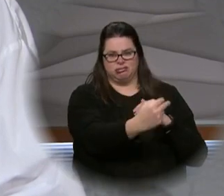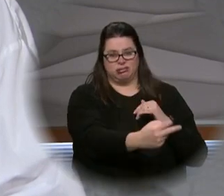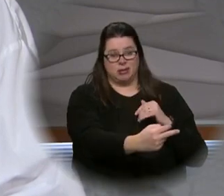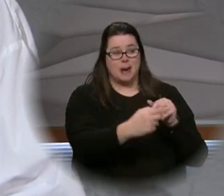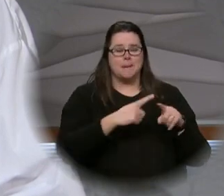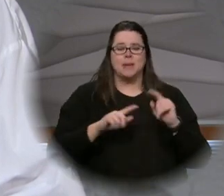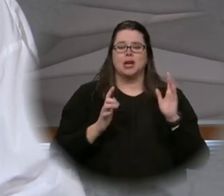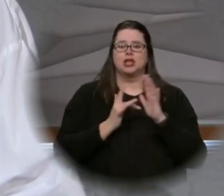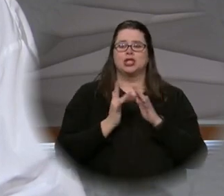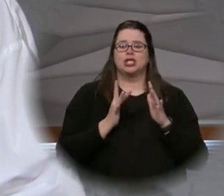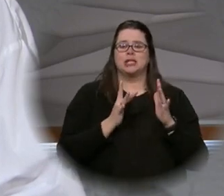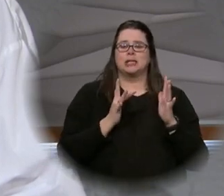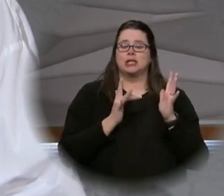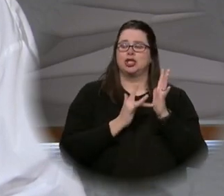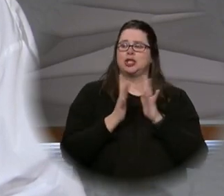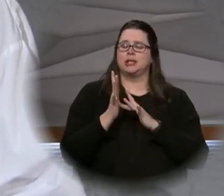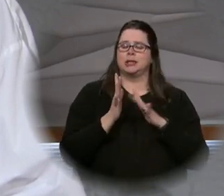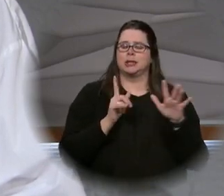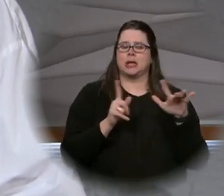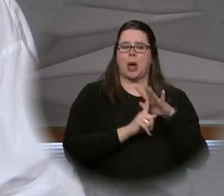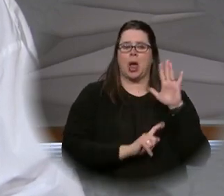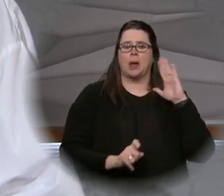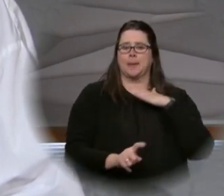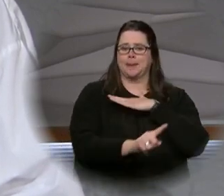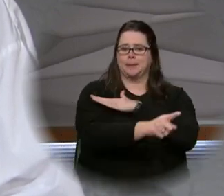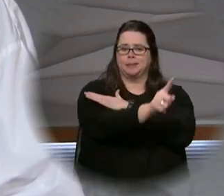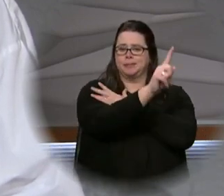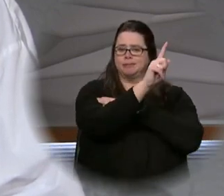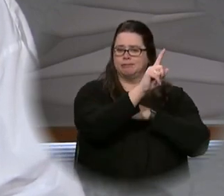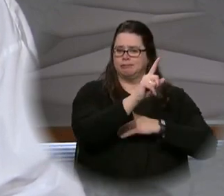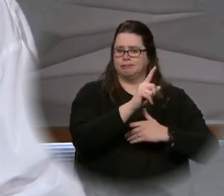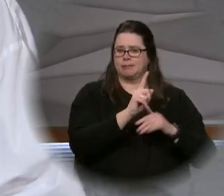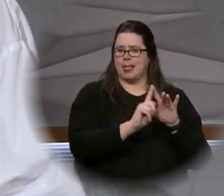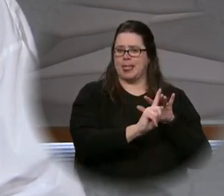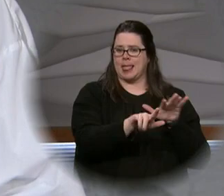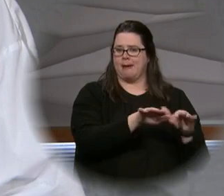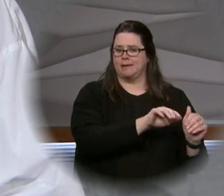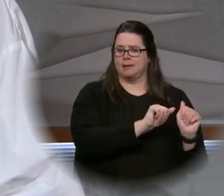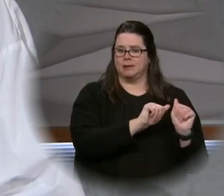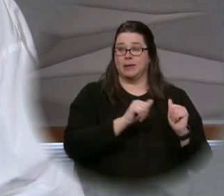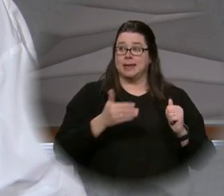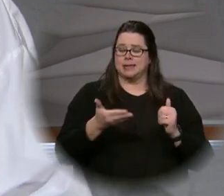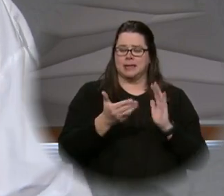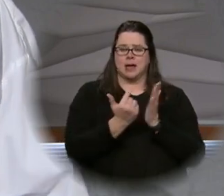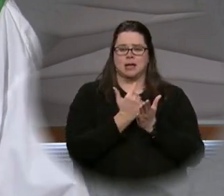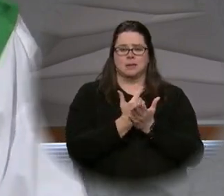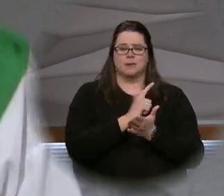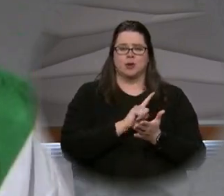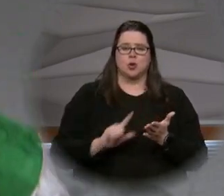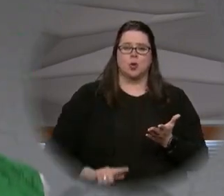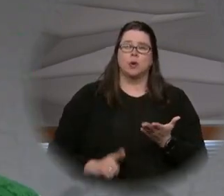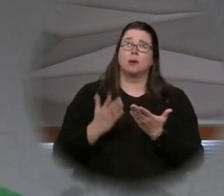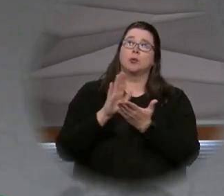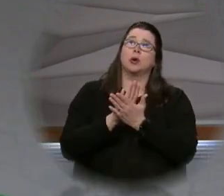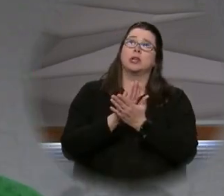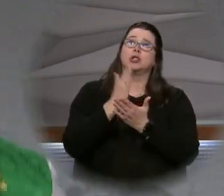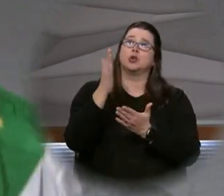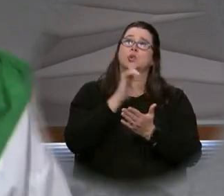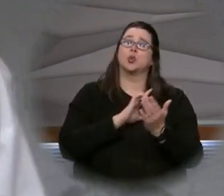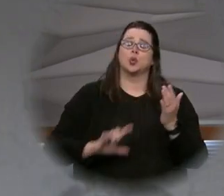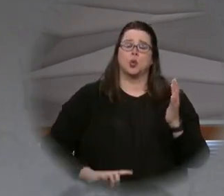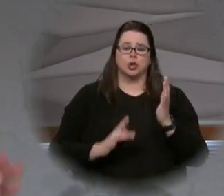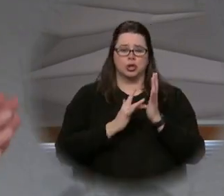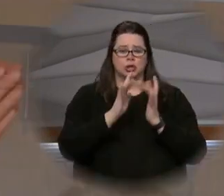But Jesus passed through the midst of them and went away." The Gospel of the Lord. Praise to you, Lord